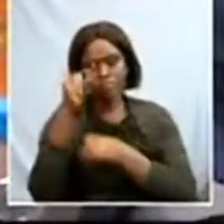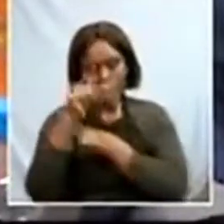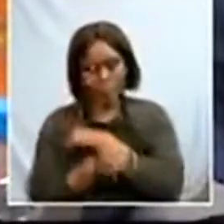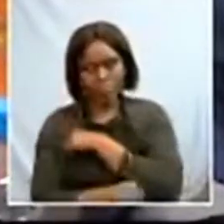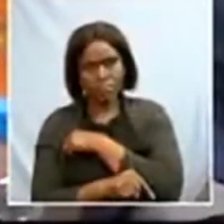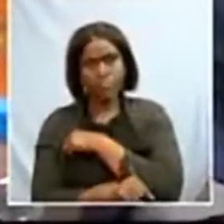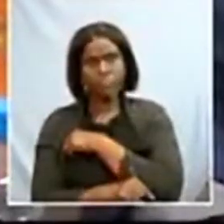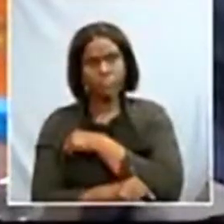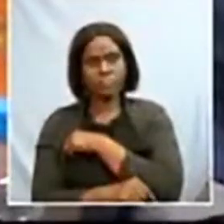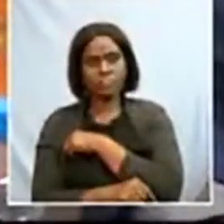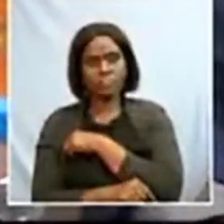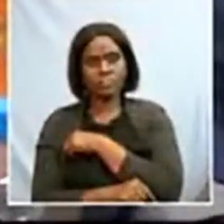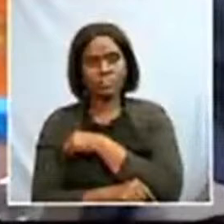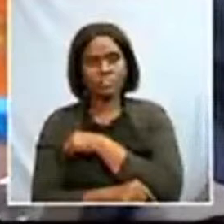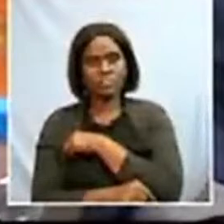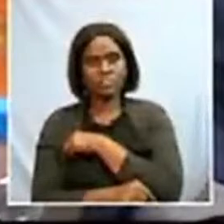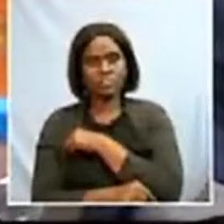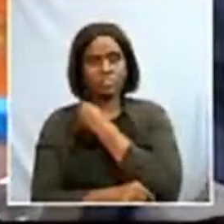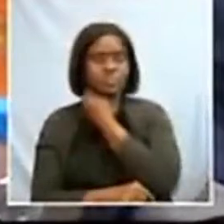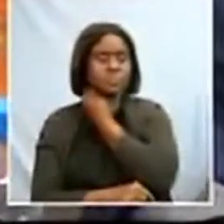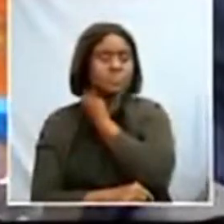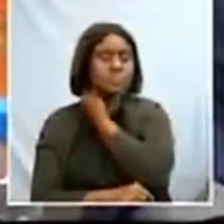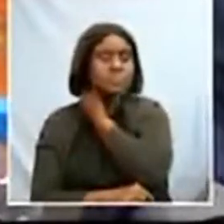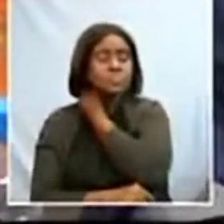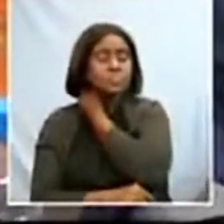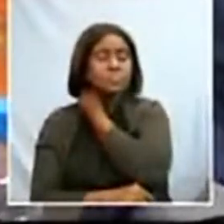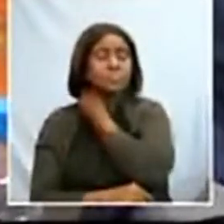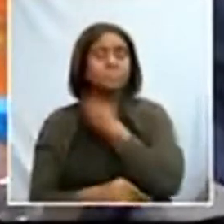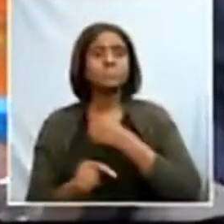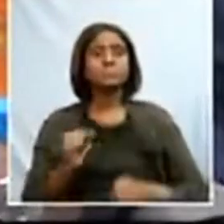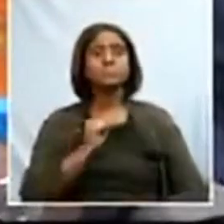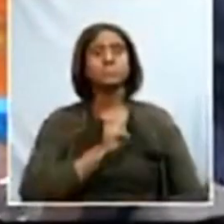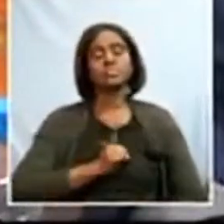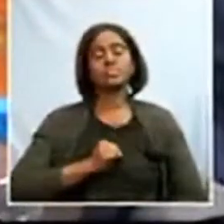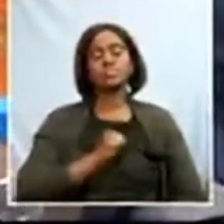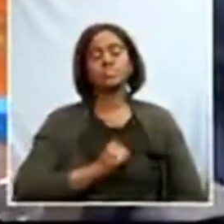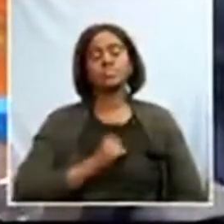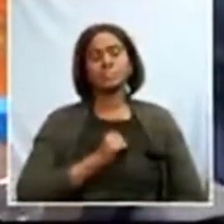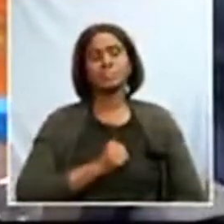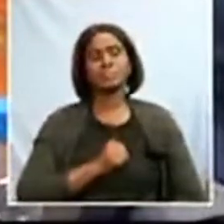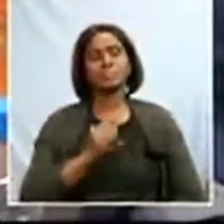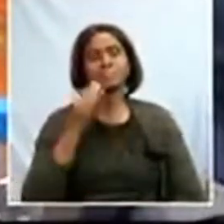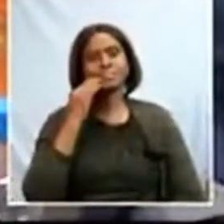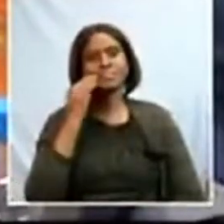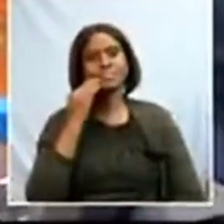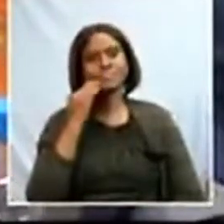were in there. Please, my apologies.